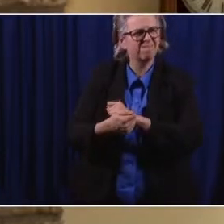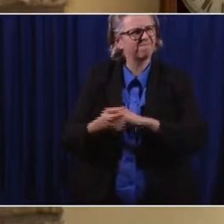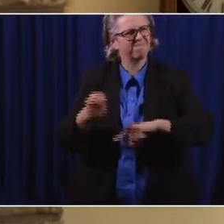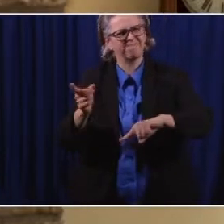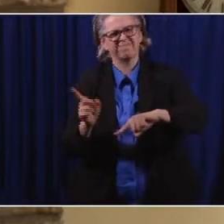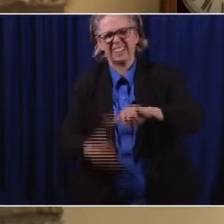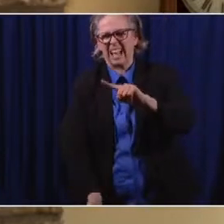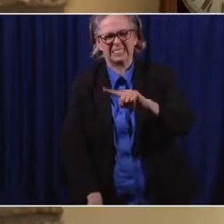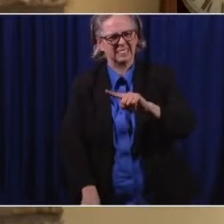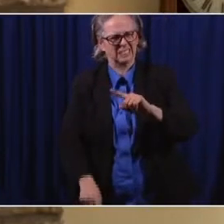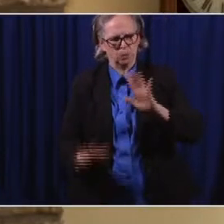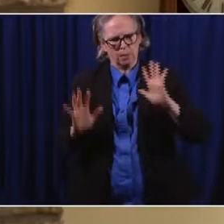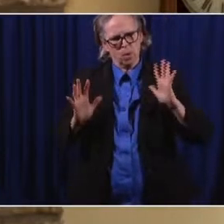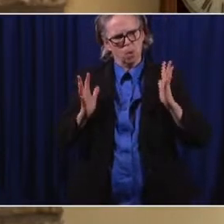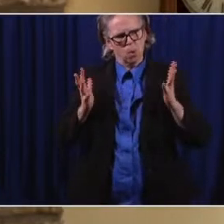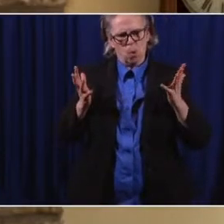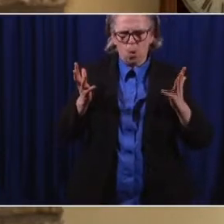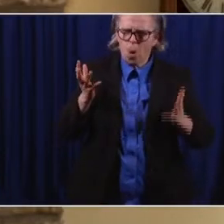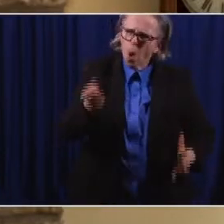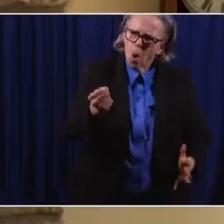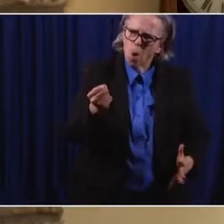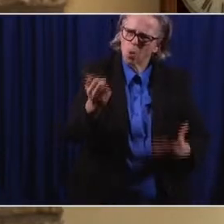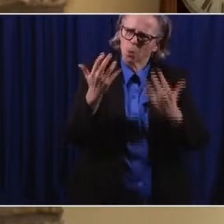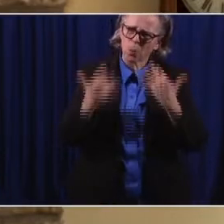data that indicates that,